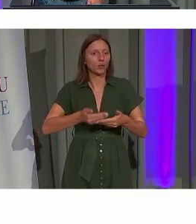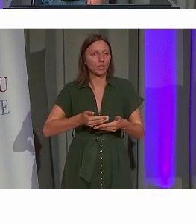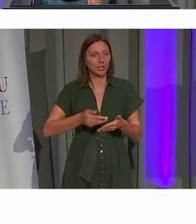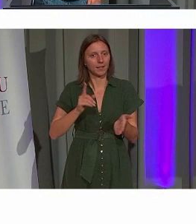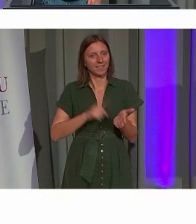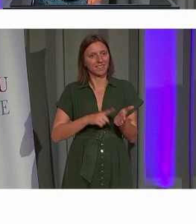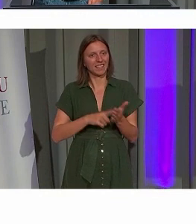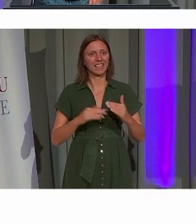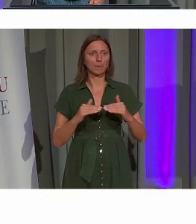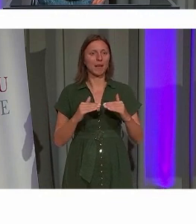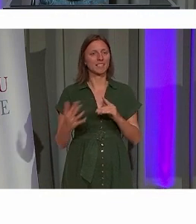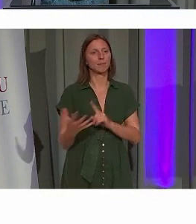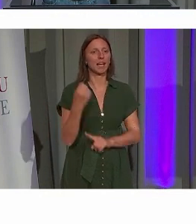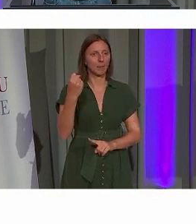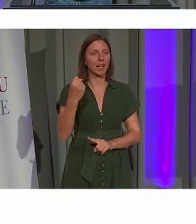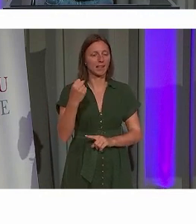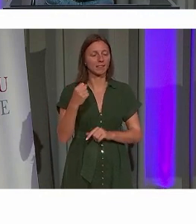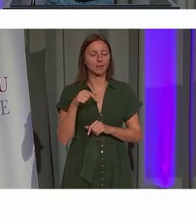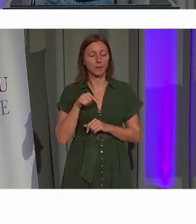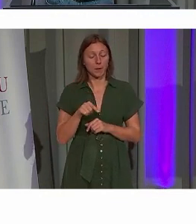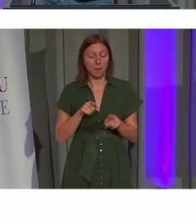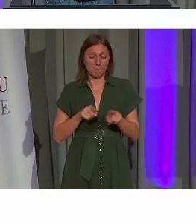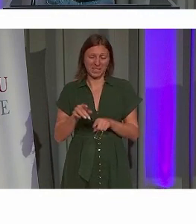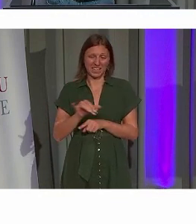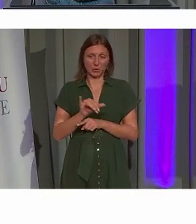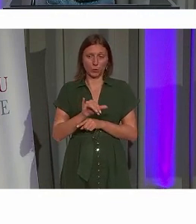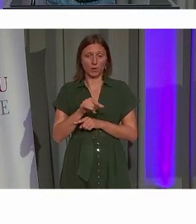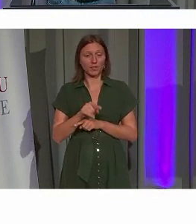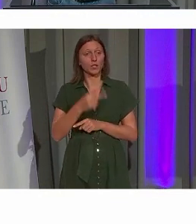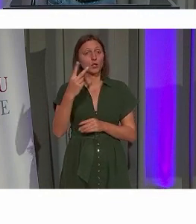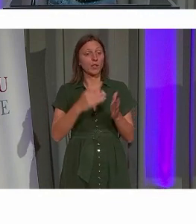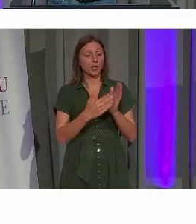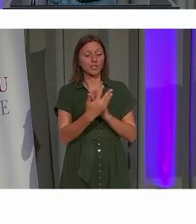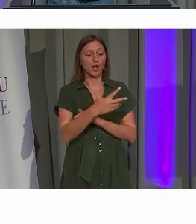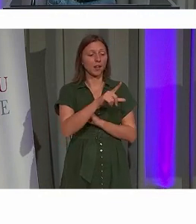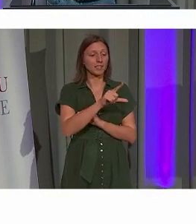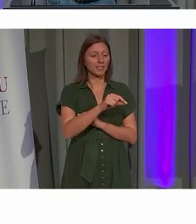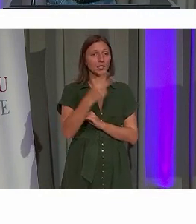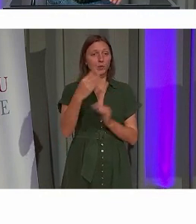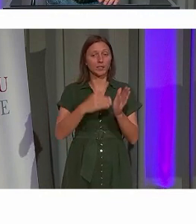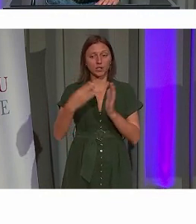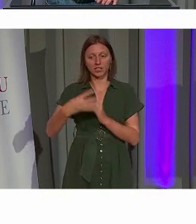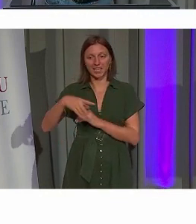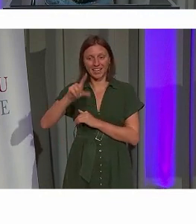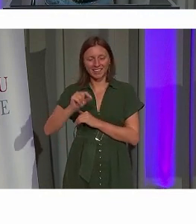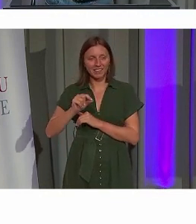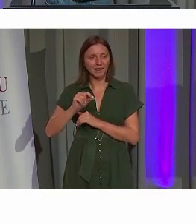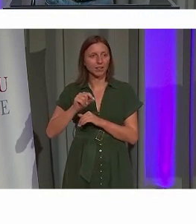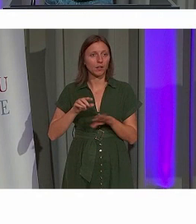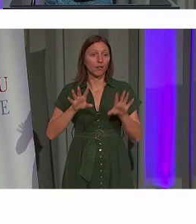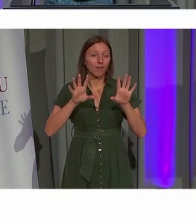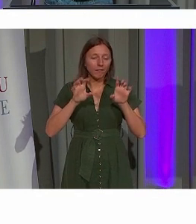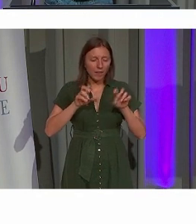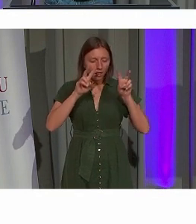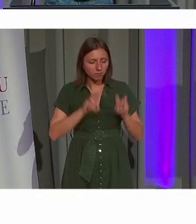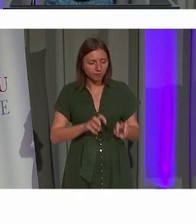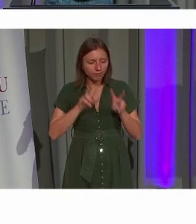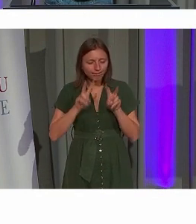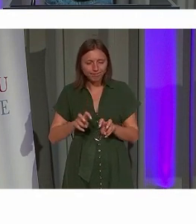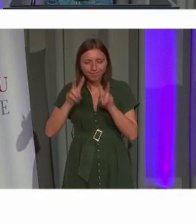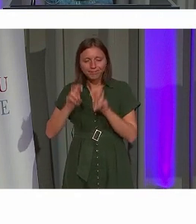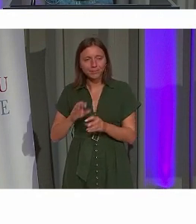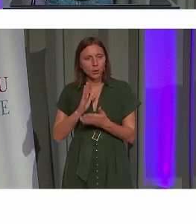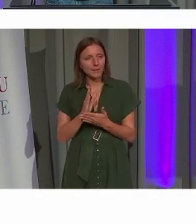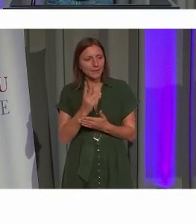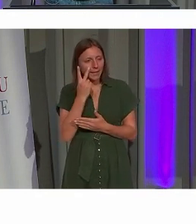started with the Flemish methodology of the degree of basic accessibility.